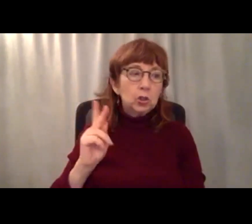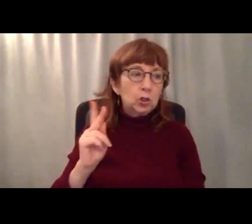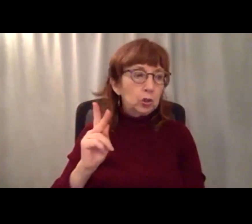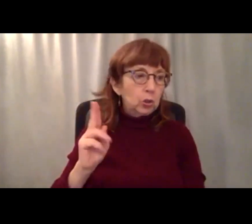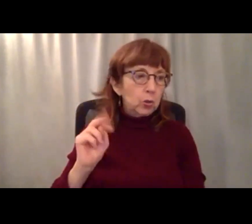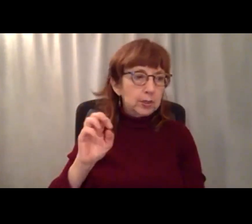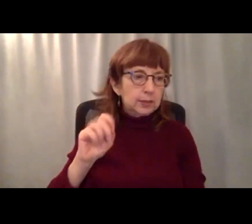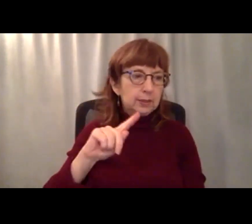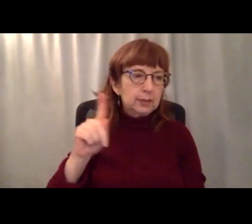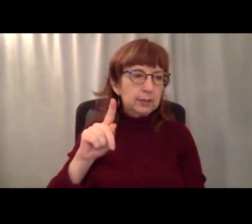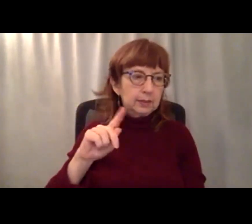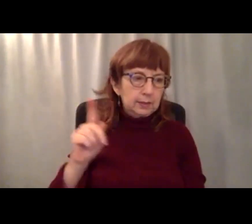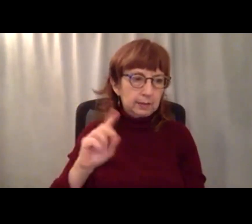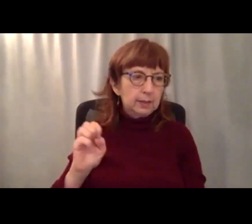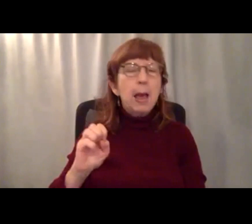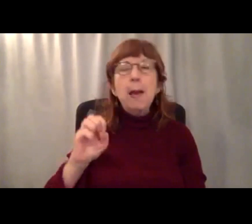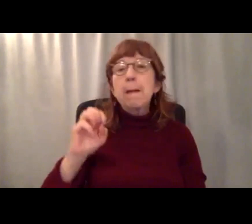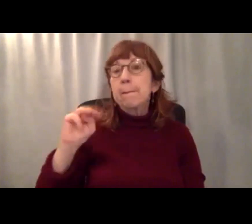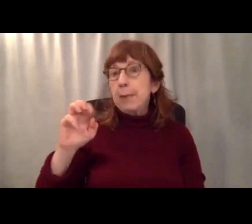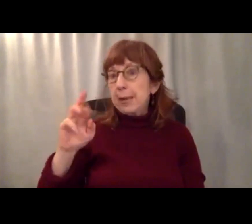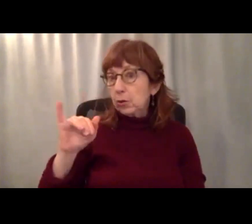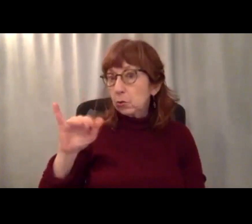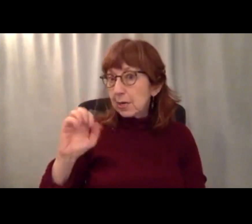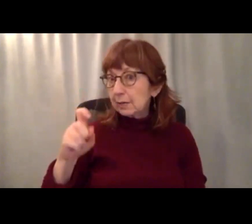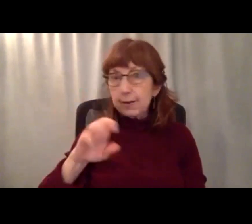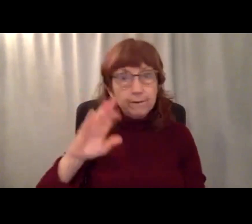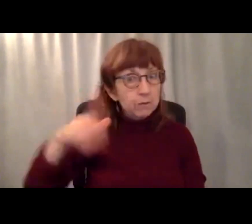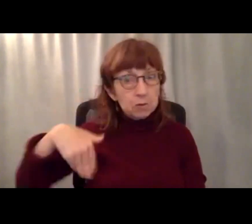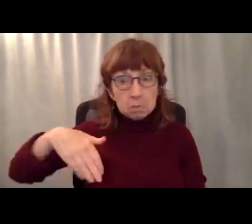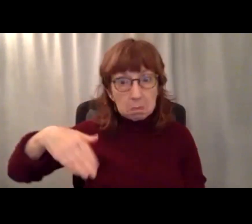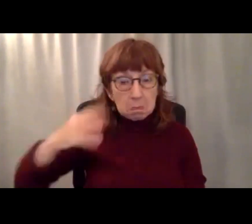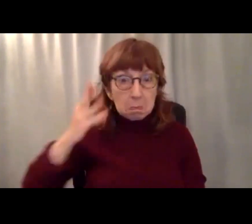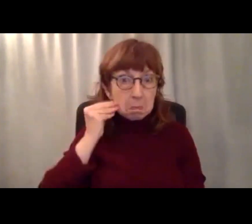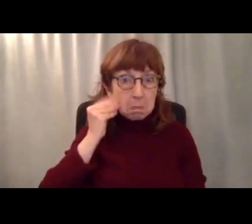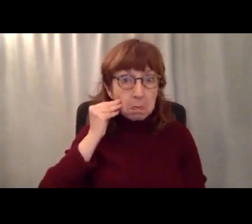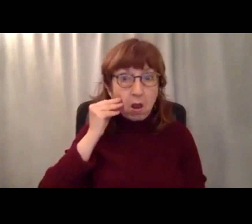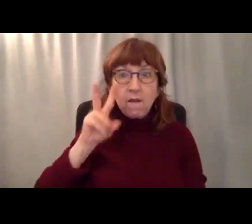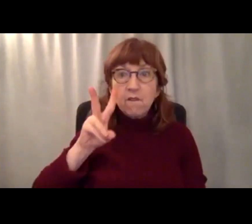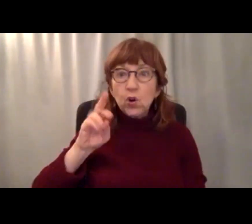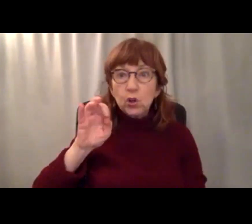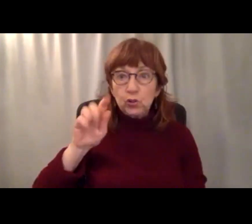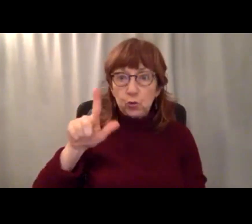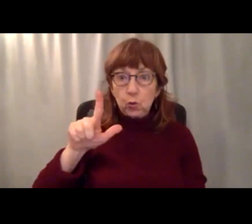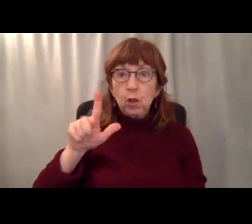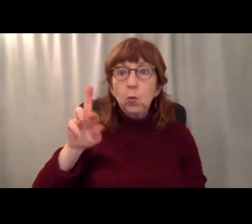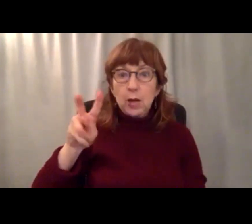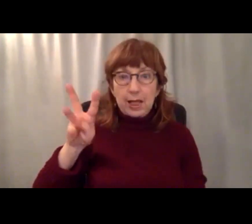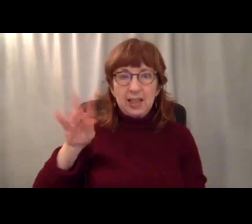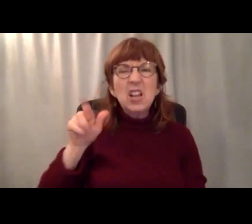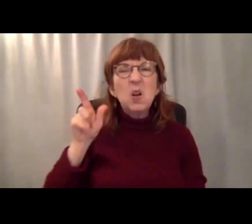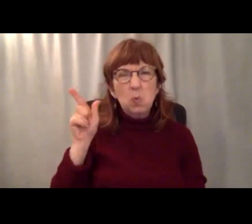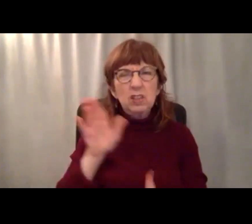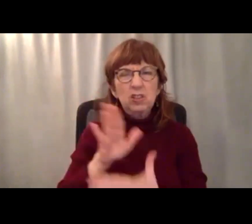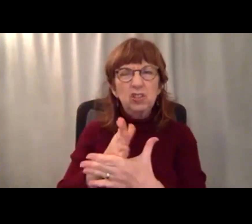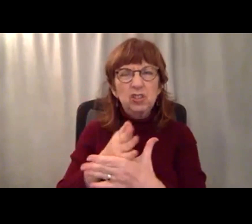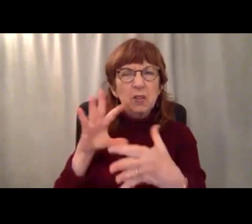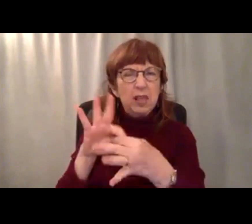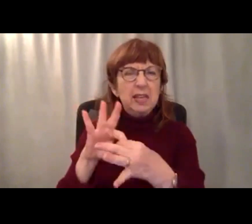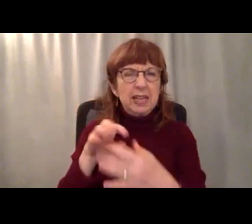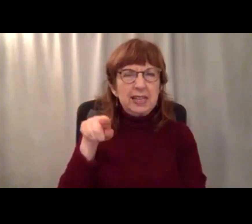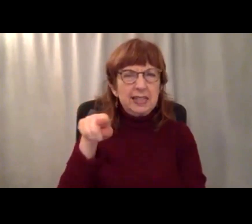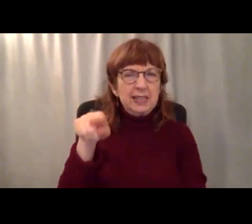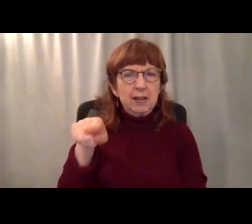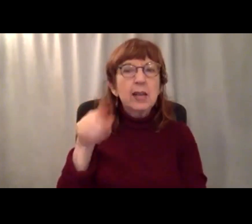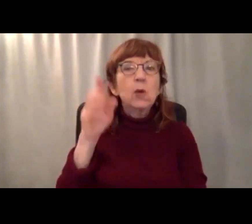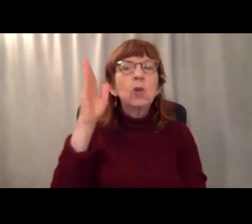If you haven't been to a virtual reality show, now you can have your chance. And Bruch will soon be sharing that link. And it will also be on